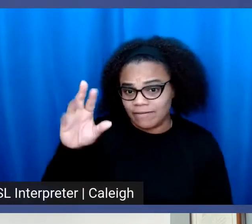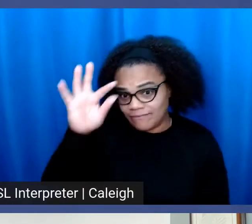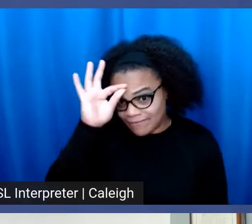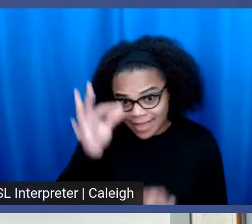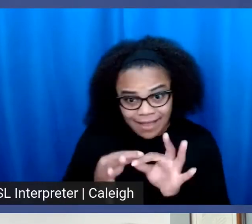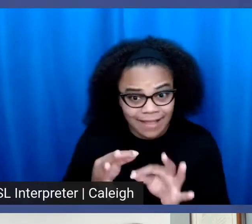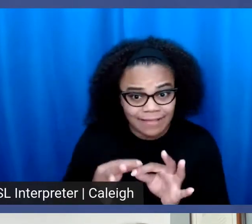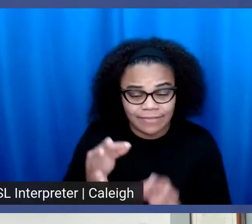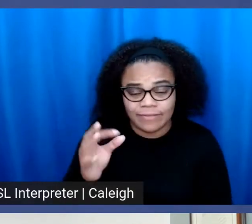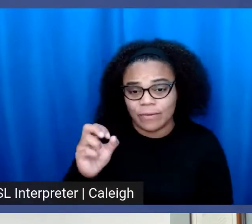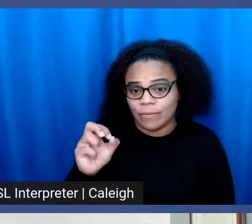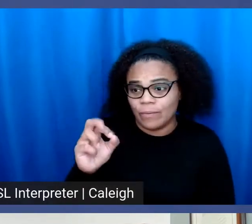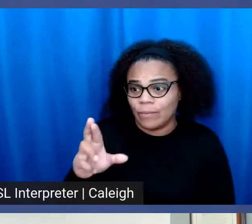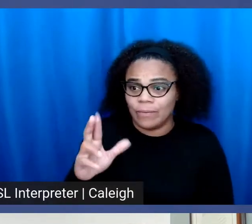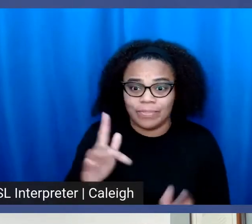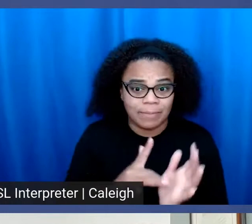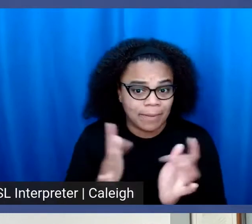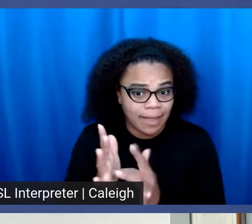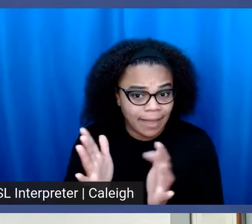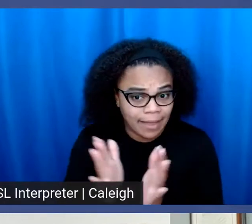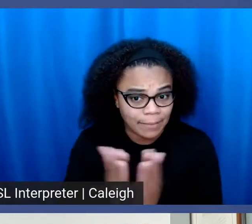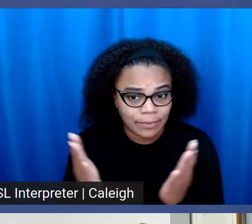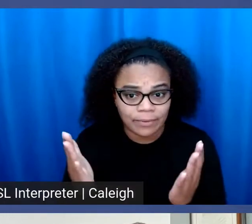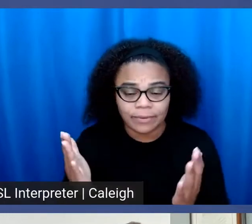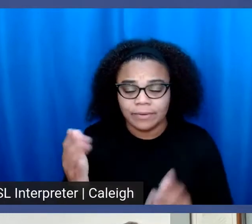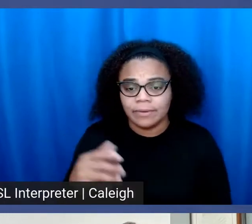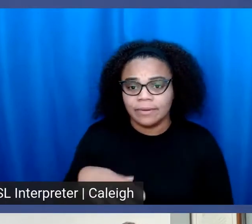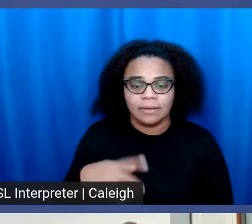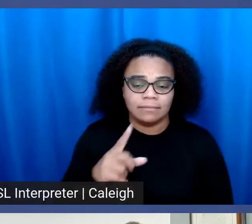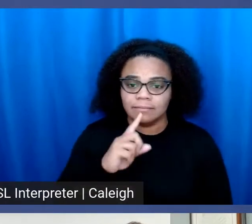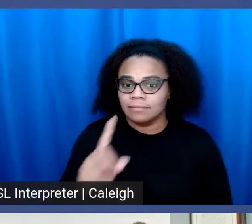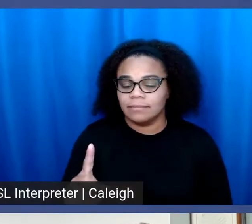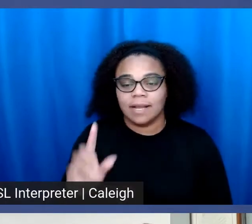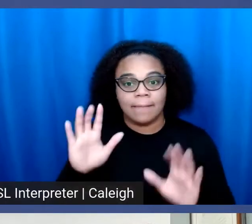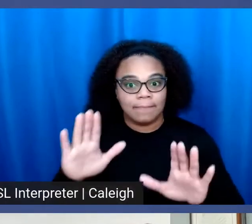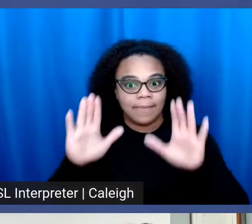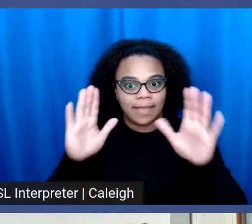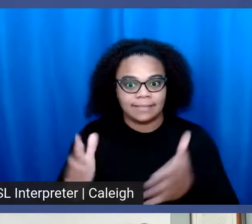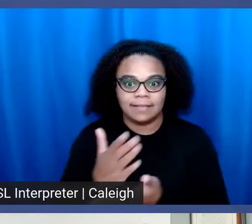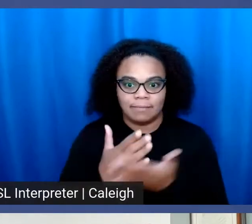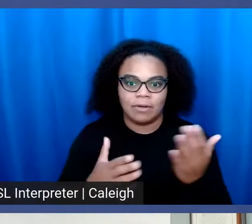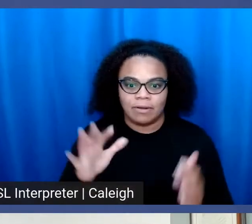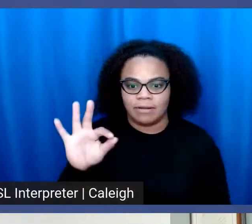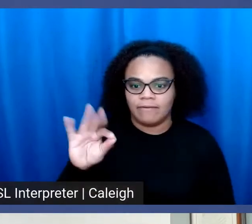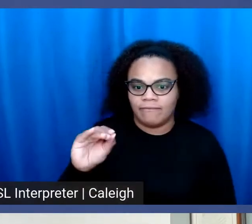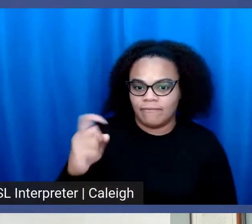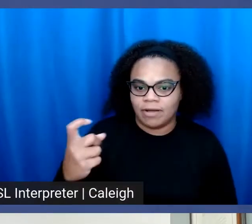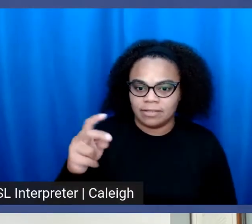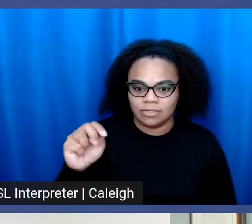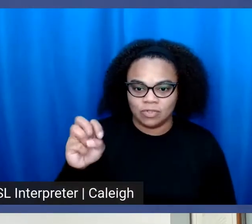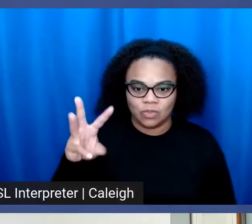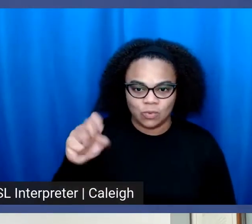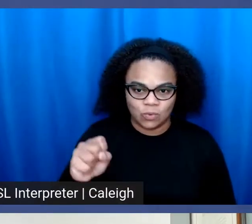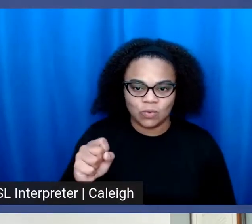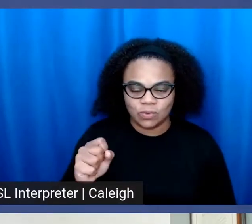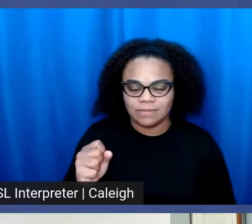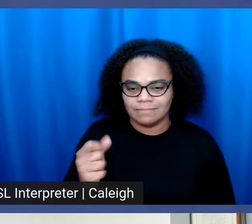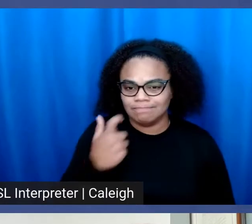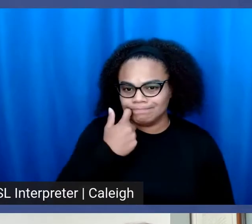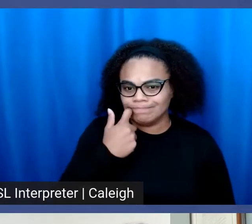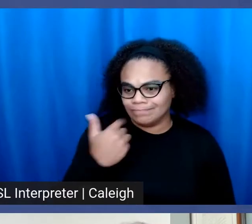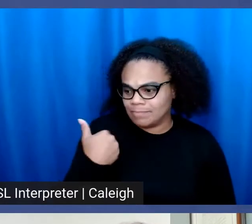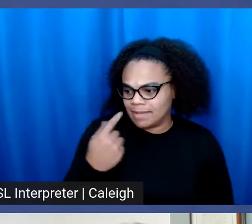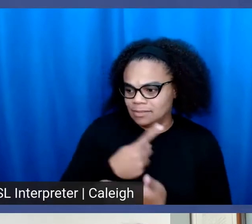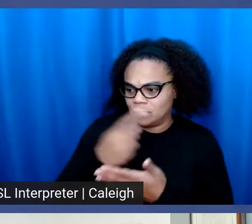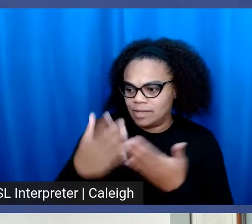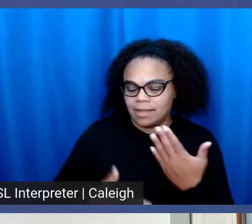find the Bible on the chopping block. There was this amazing segment on Fox News just this past week when the